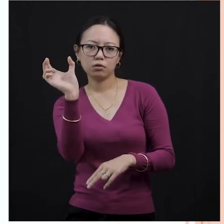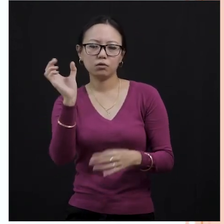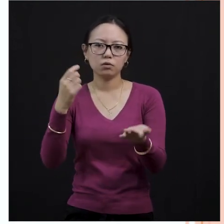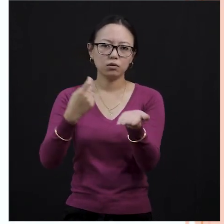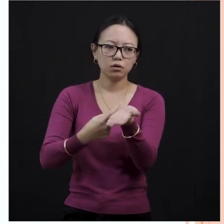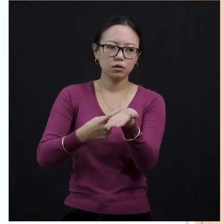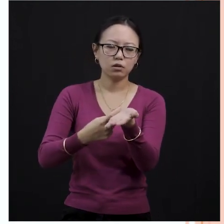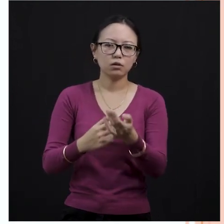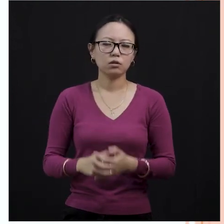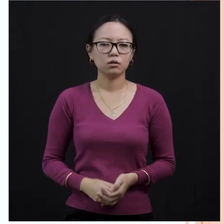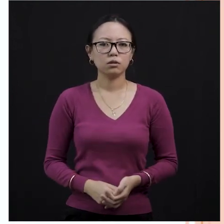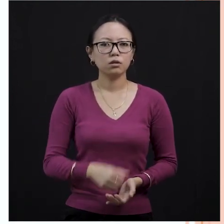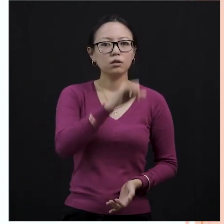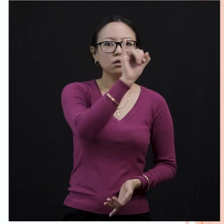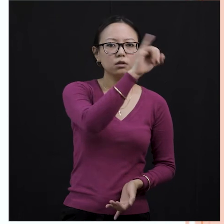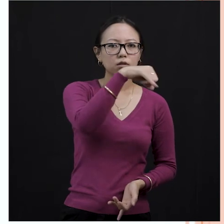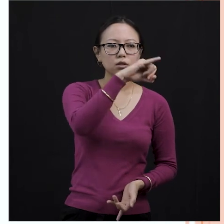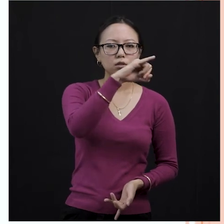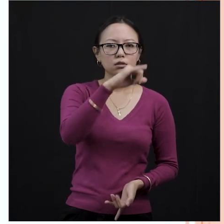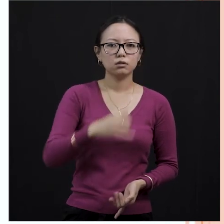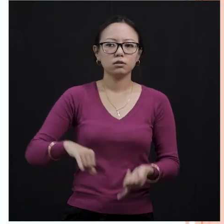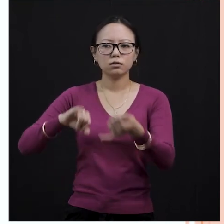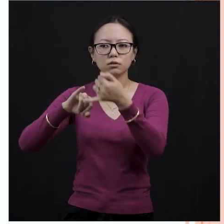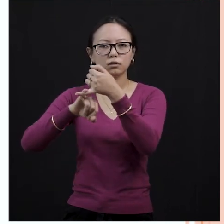FOUR. Similarly, for the number 6,